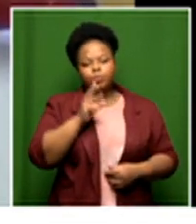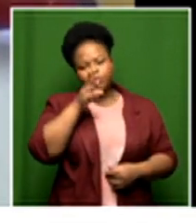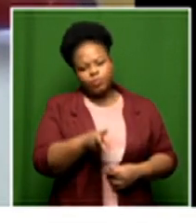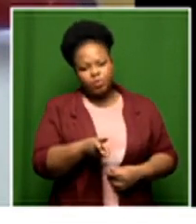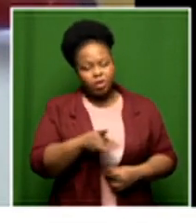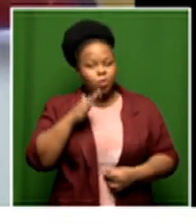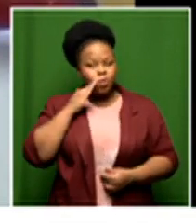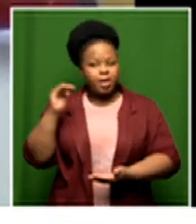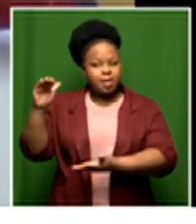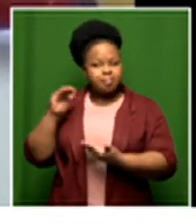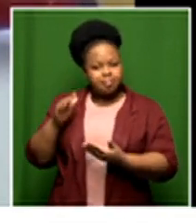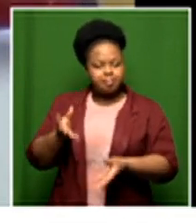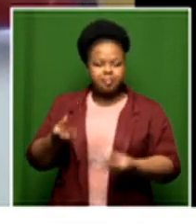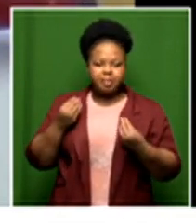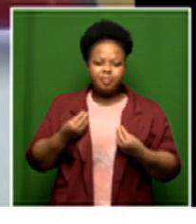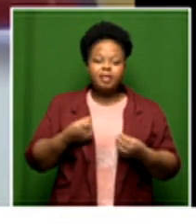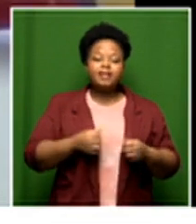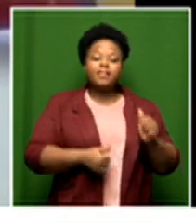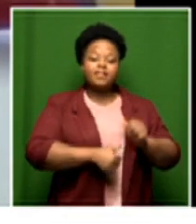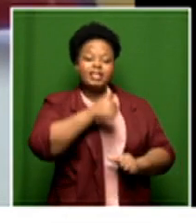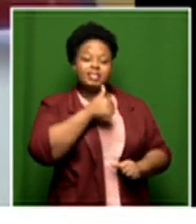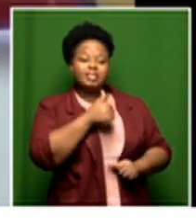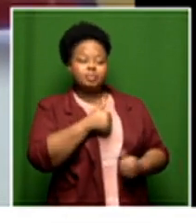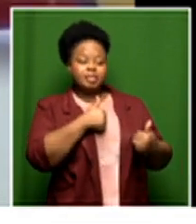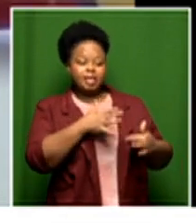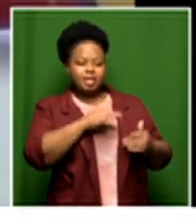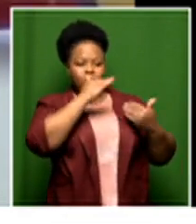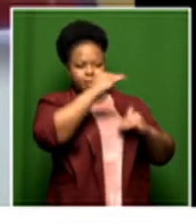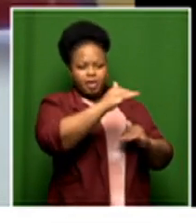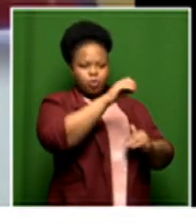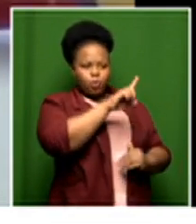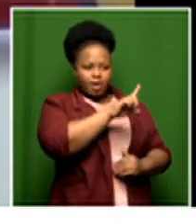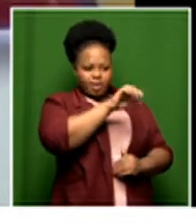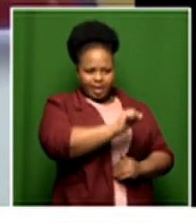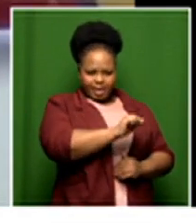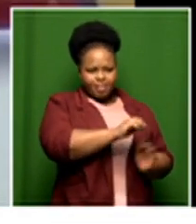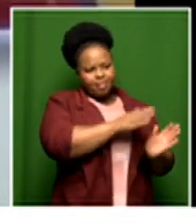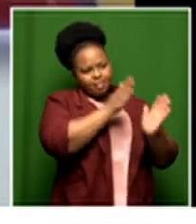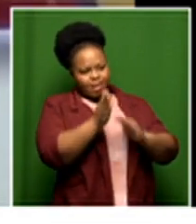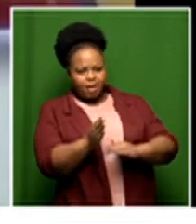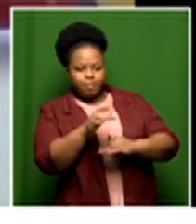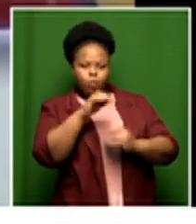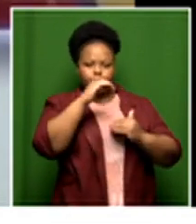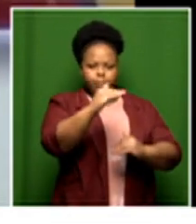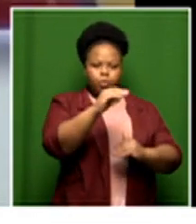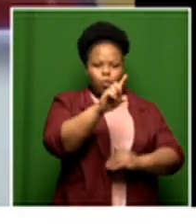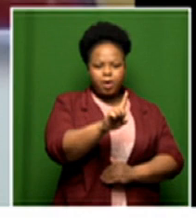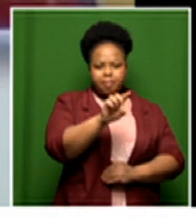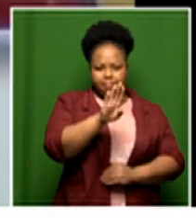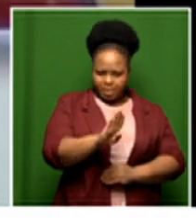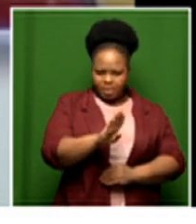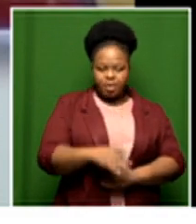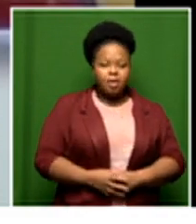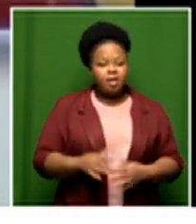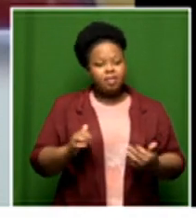as all the phase 1A has been vaccinated. Then we will move over to the public. So